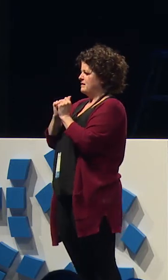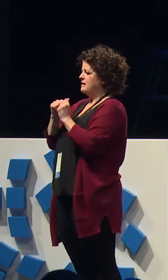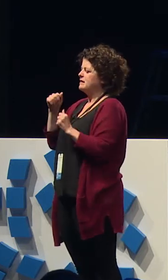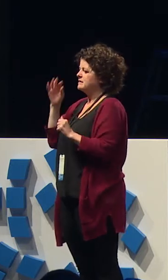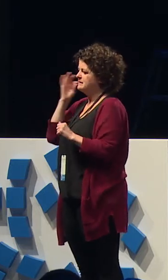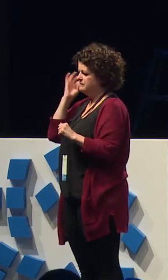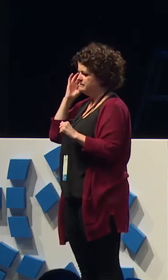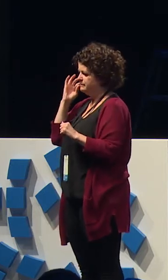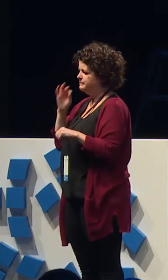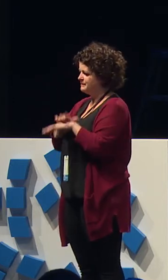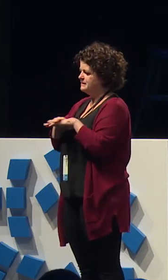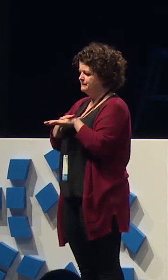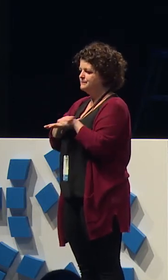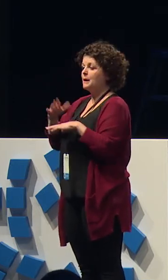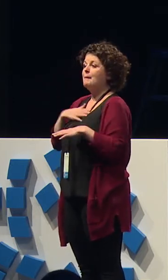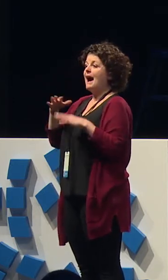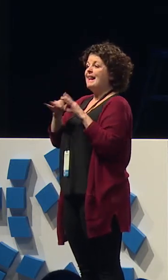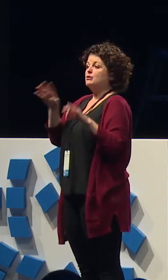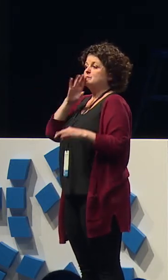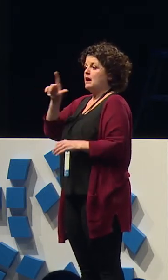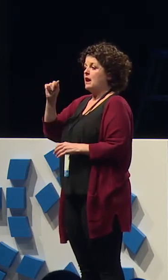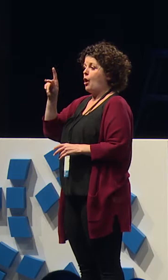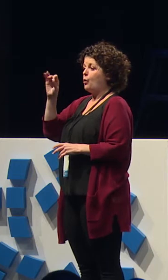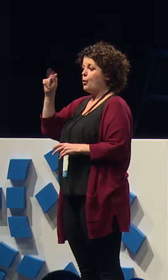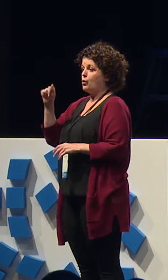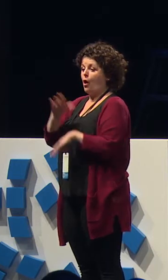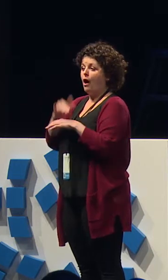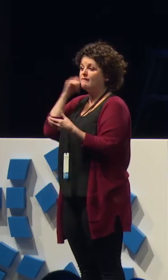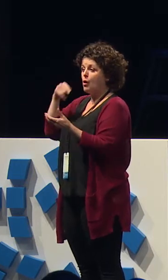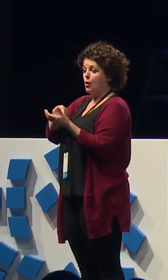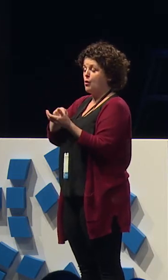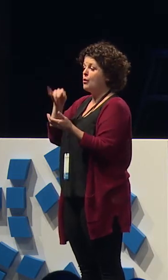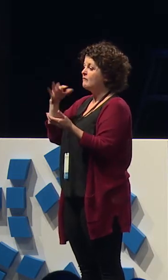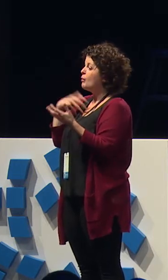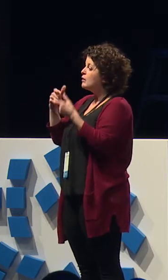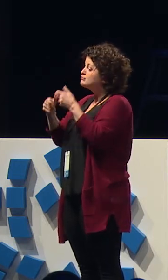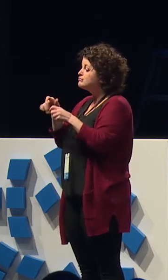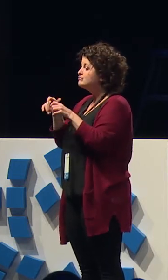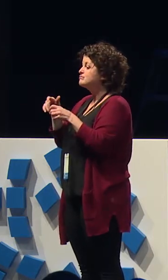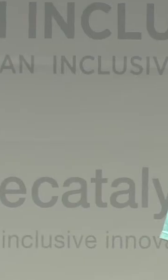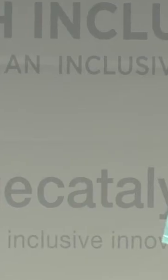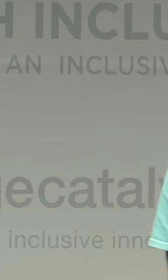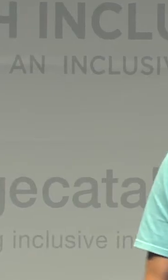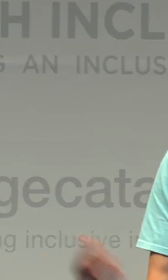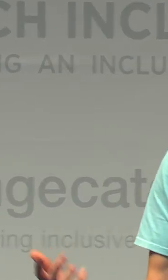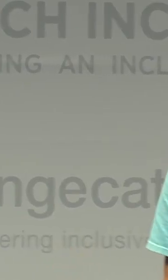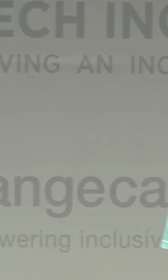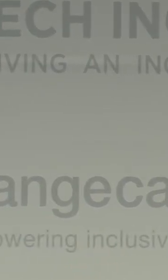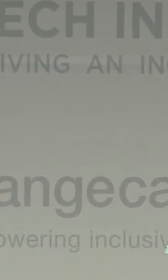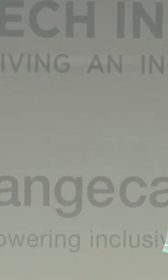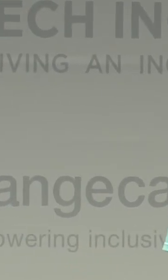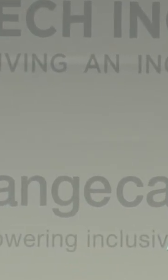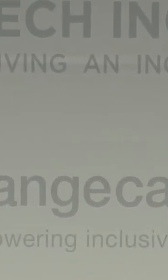My language that I speak is Lakota. On my phone right now, if I want to type something that looks even sort of